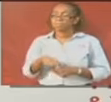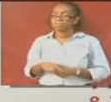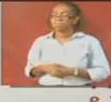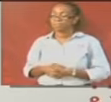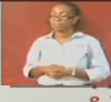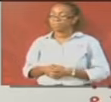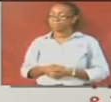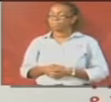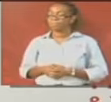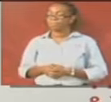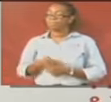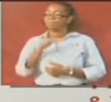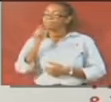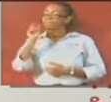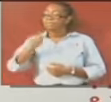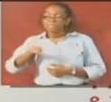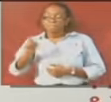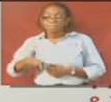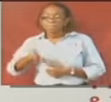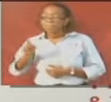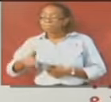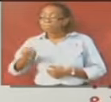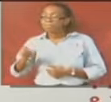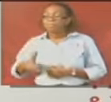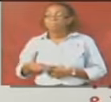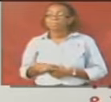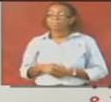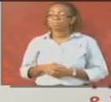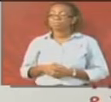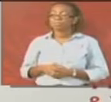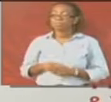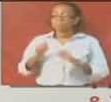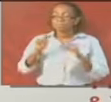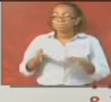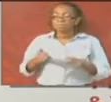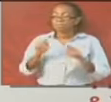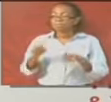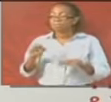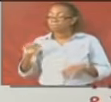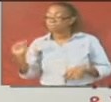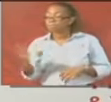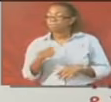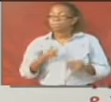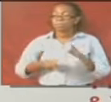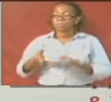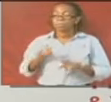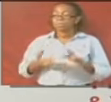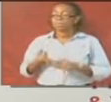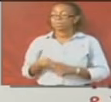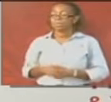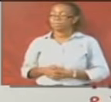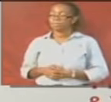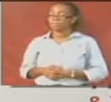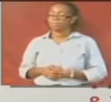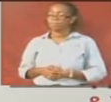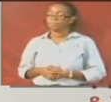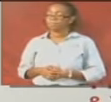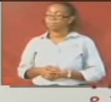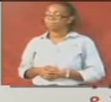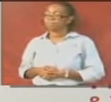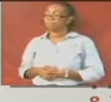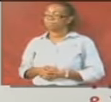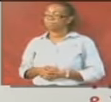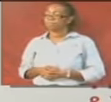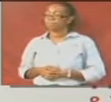that every single positive be tested in order to get an idea of how established the variant may be. There are other